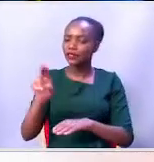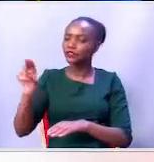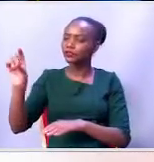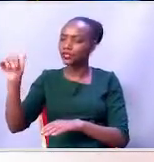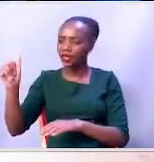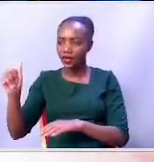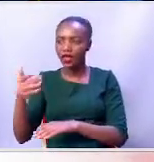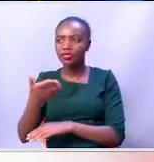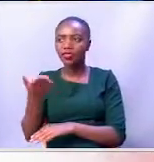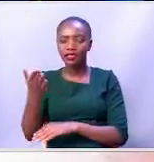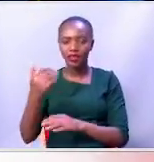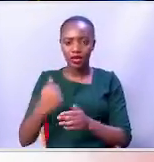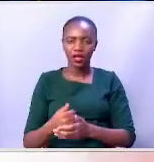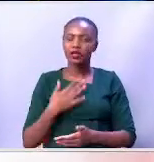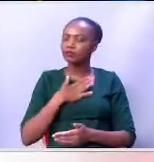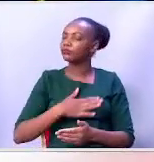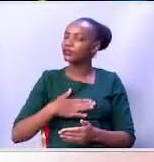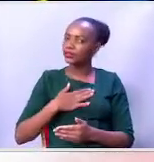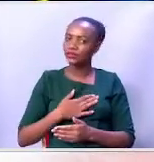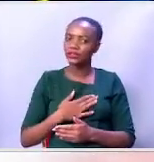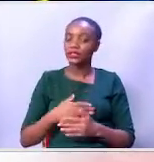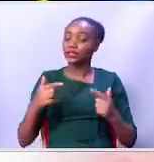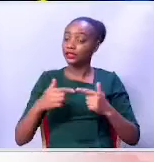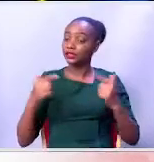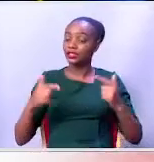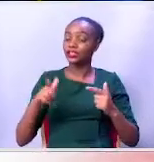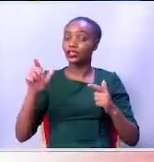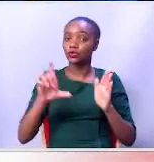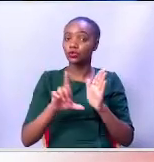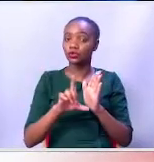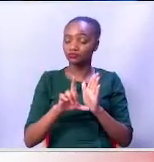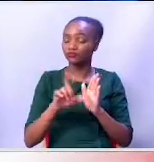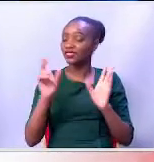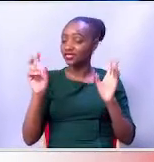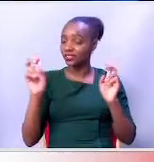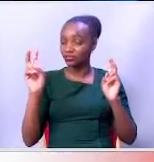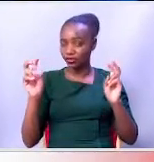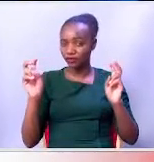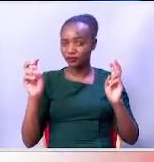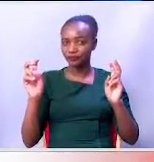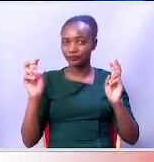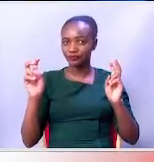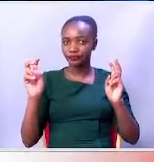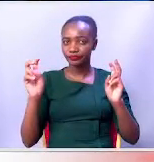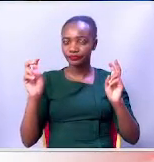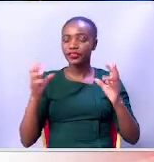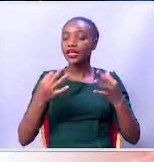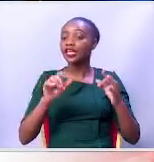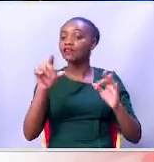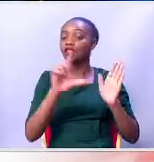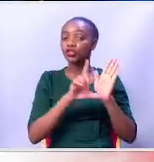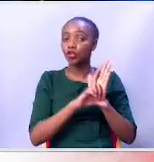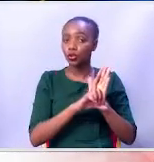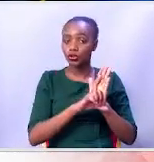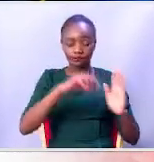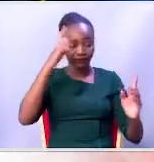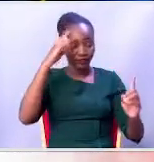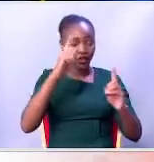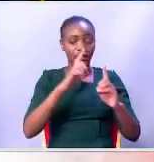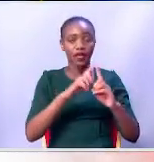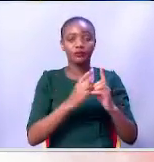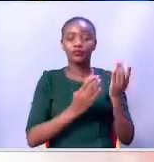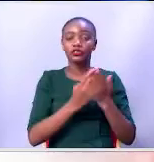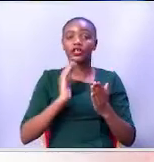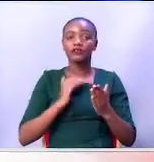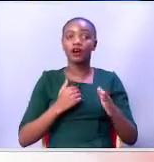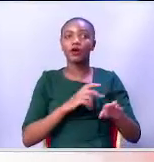members of Parliament, to reject those laws in totality. If those laws were meant to serve this